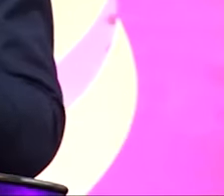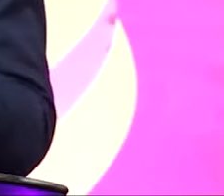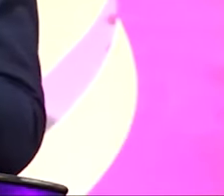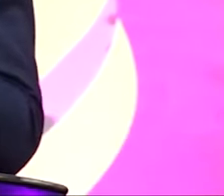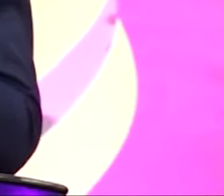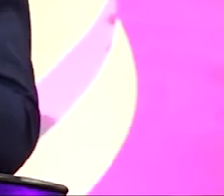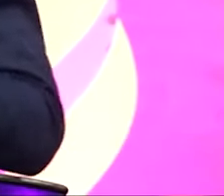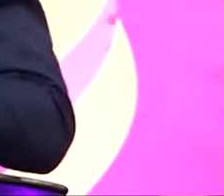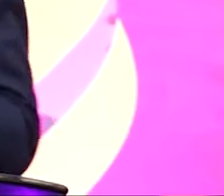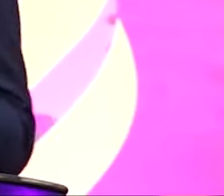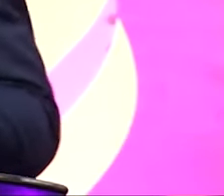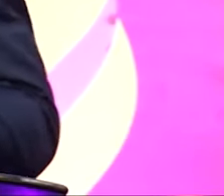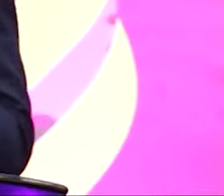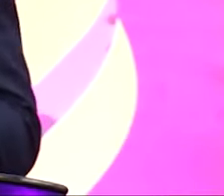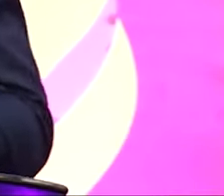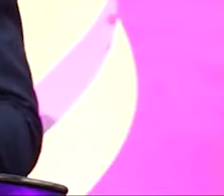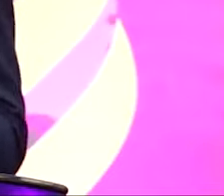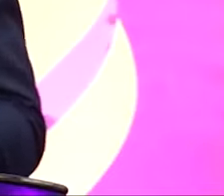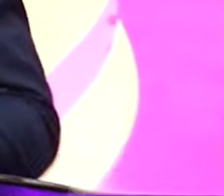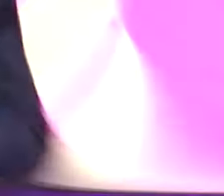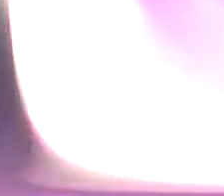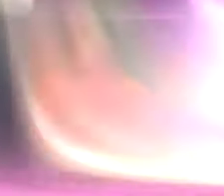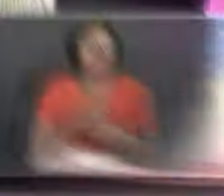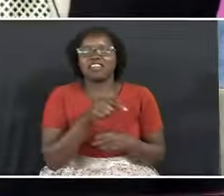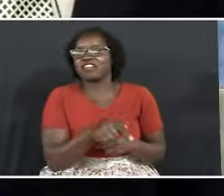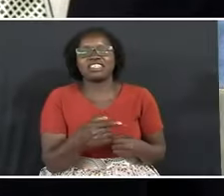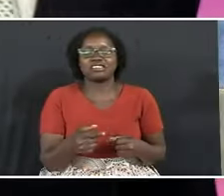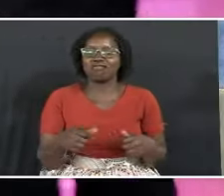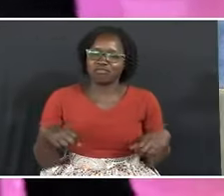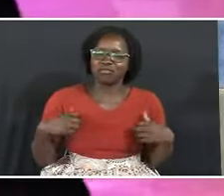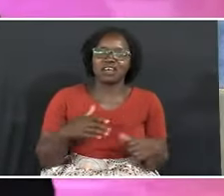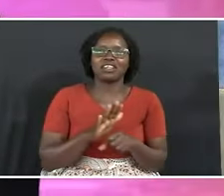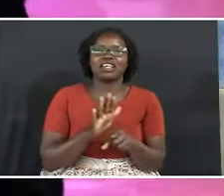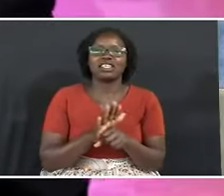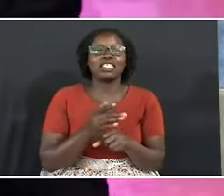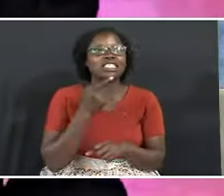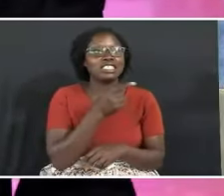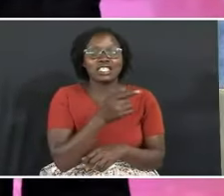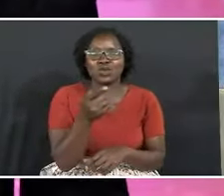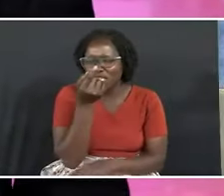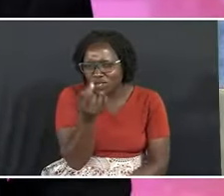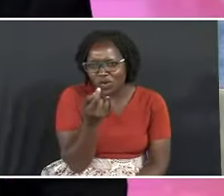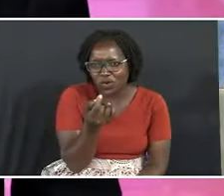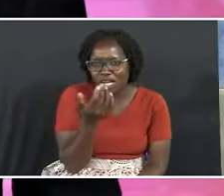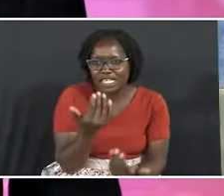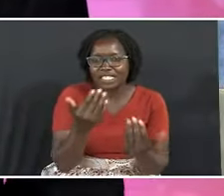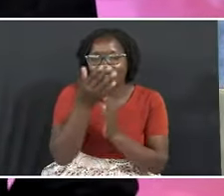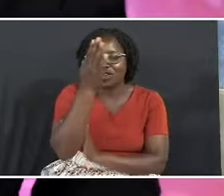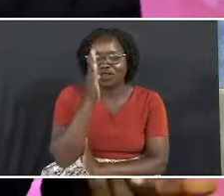makes the church growing in terms of learning. Let me tell you, kidogo, child of